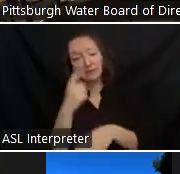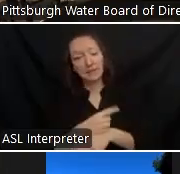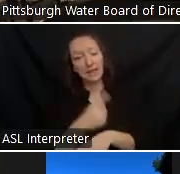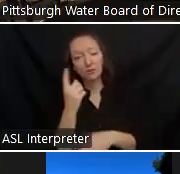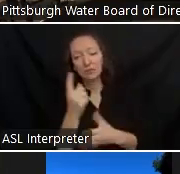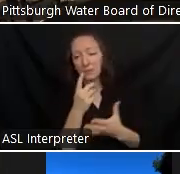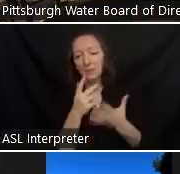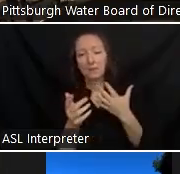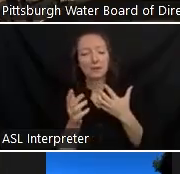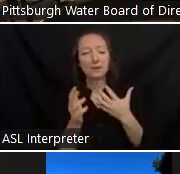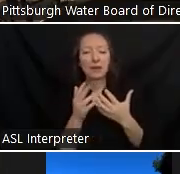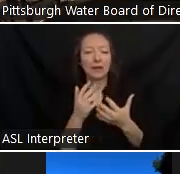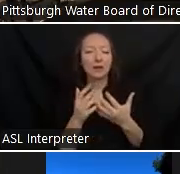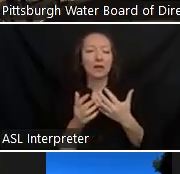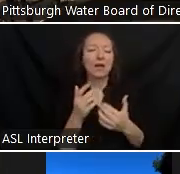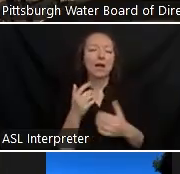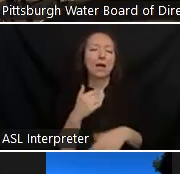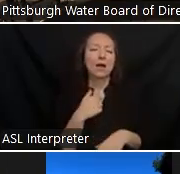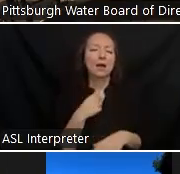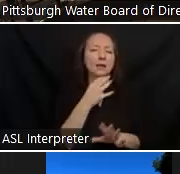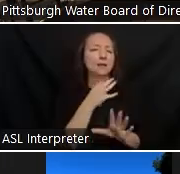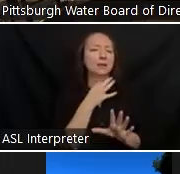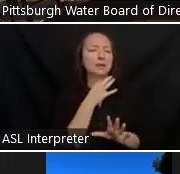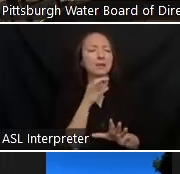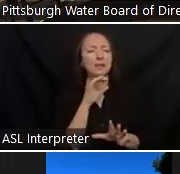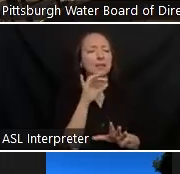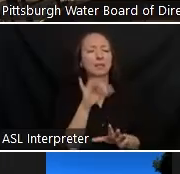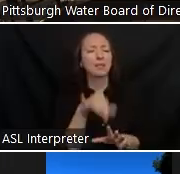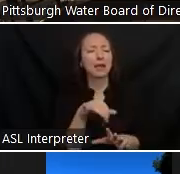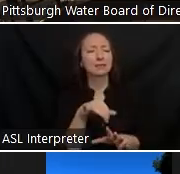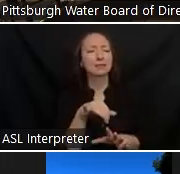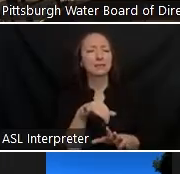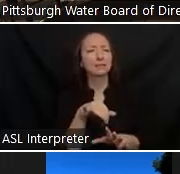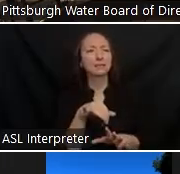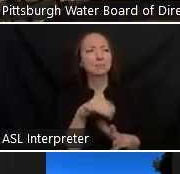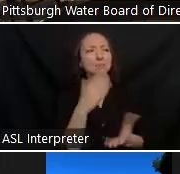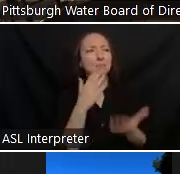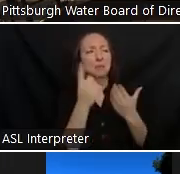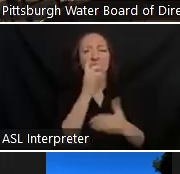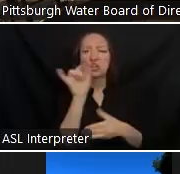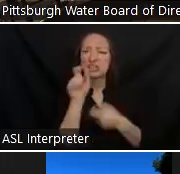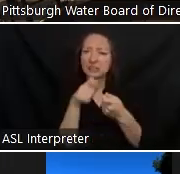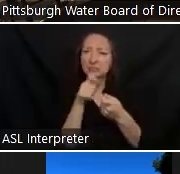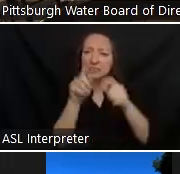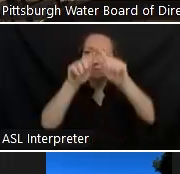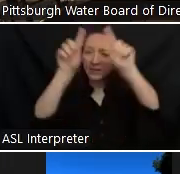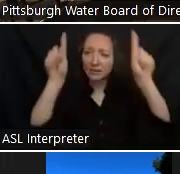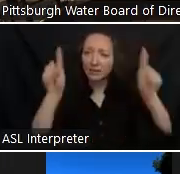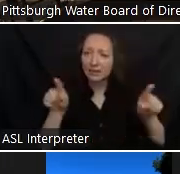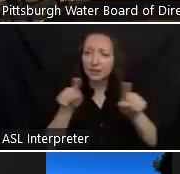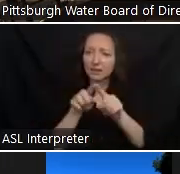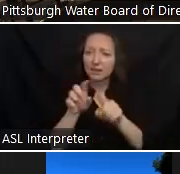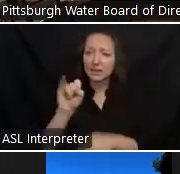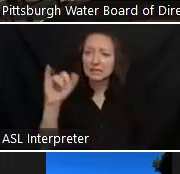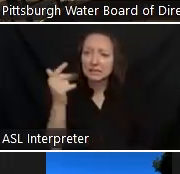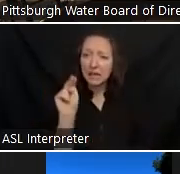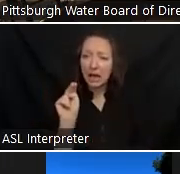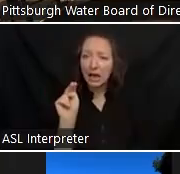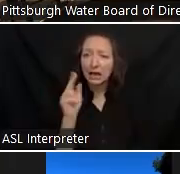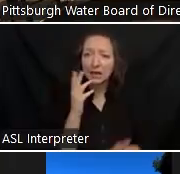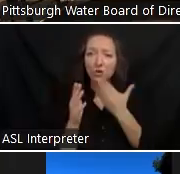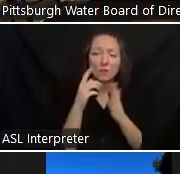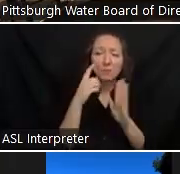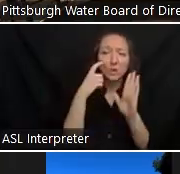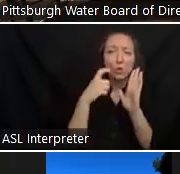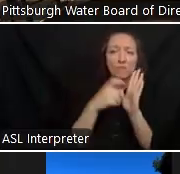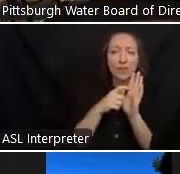how that kind of signage or like kind of notification for people who are in the